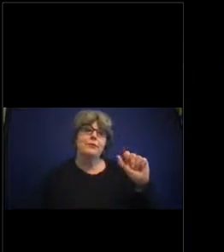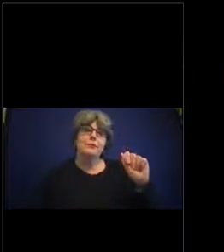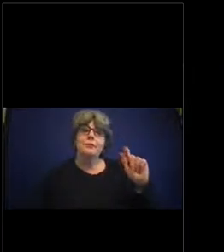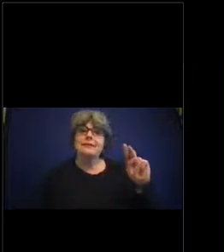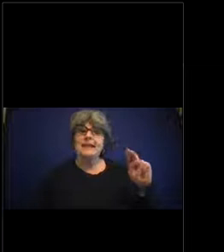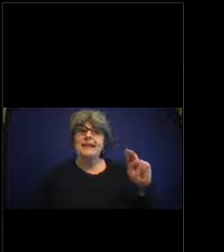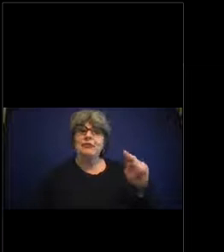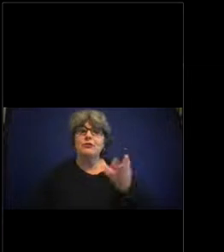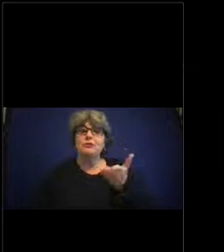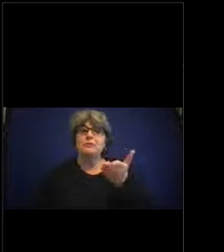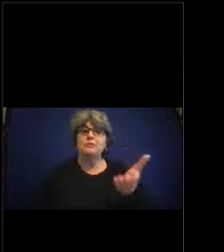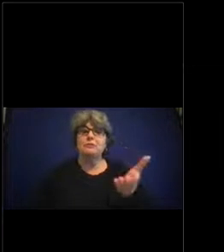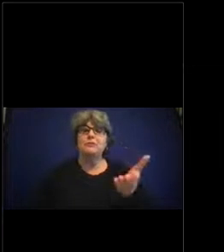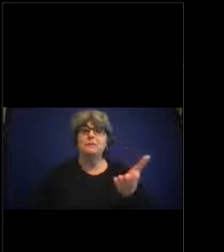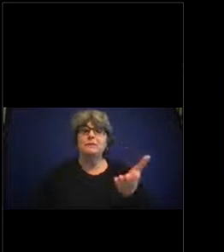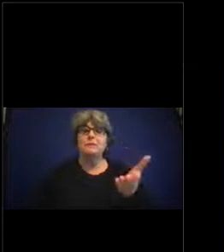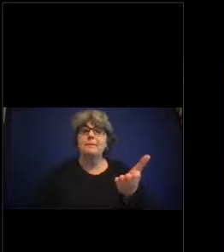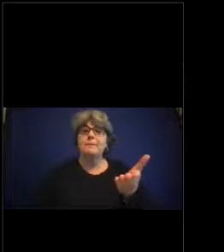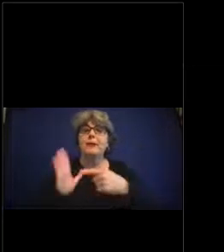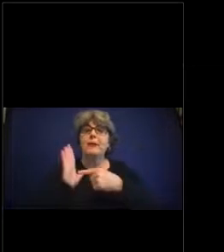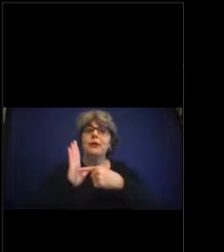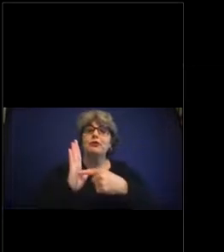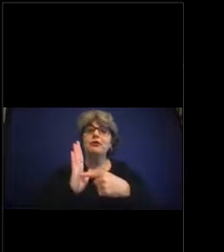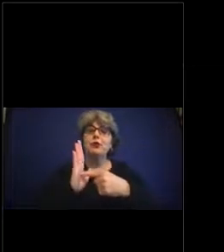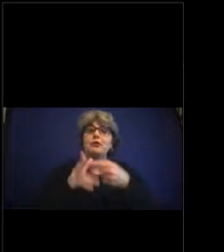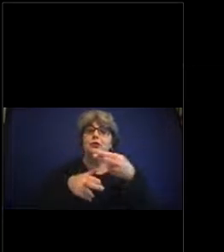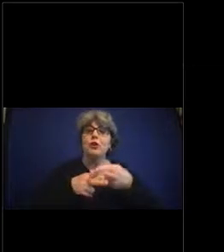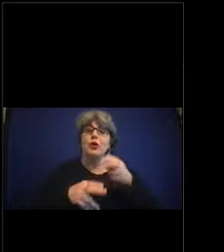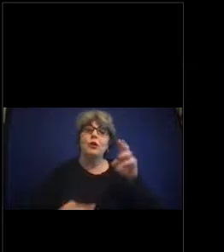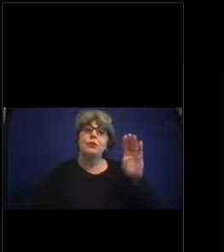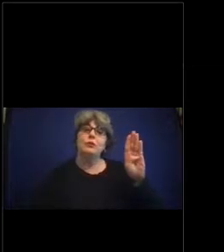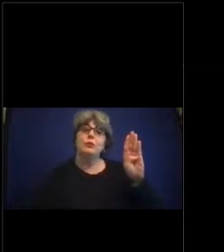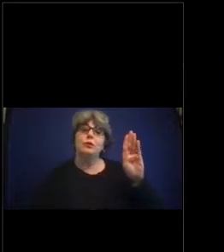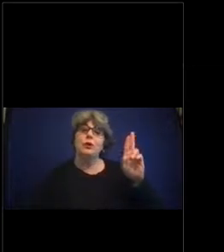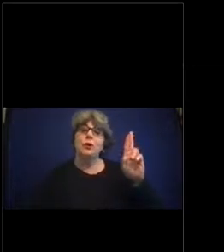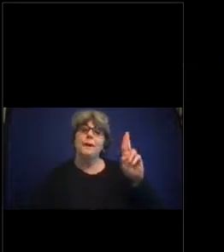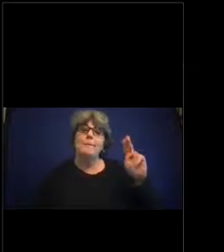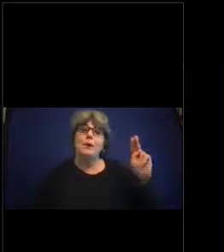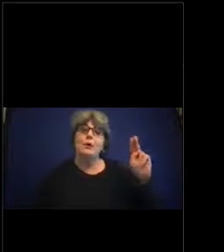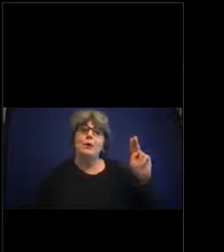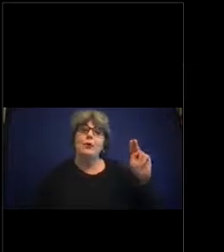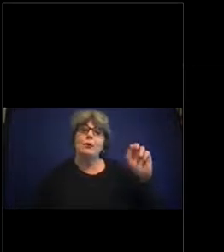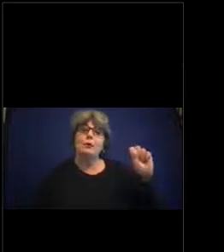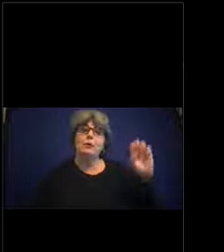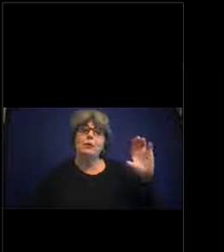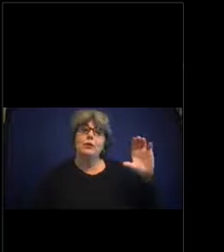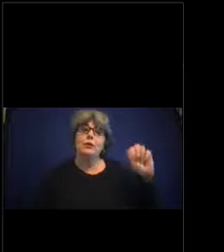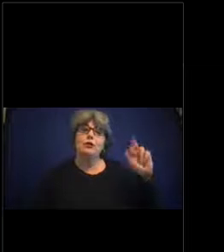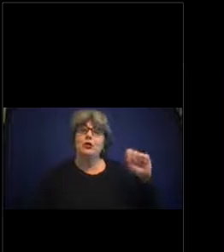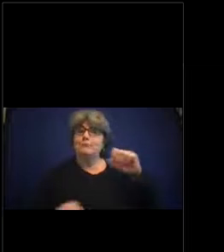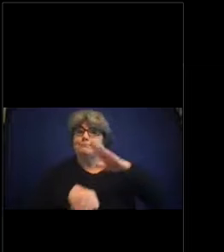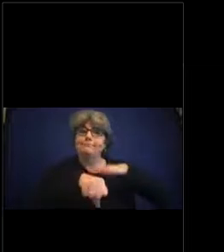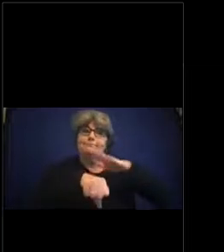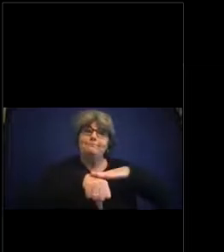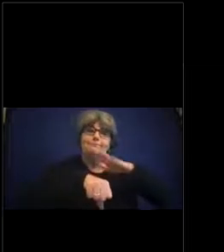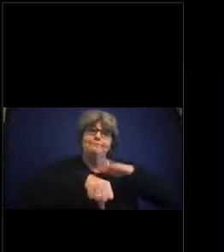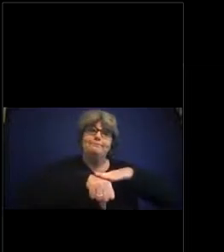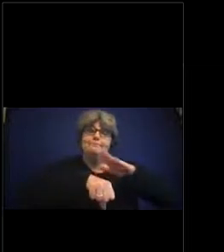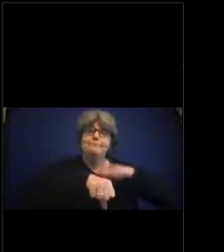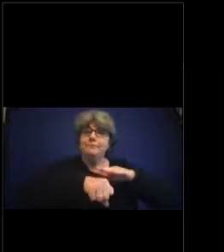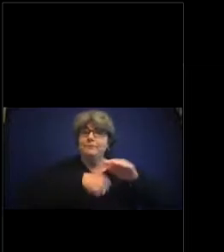us both characterize what causes those events and also help warn the public of any danger that is coming from